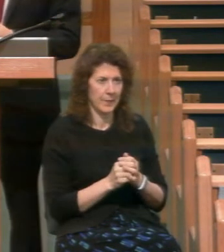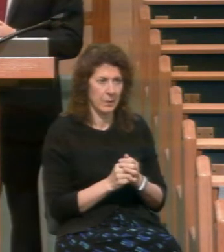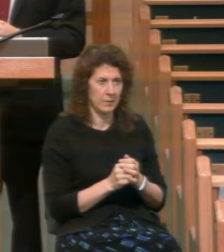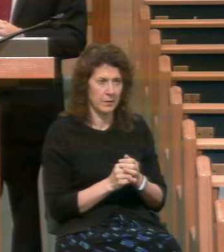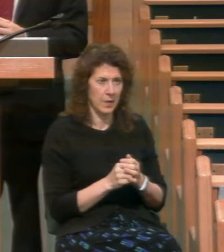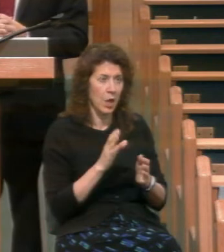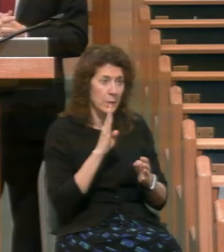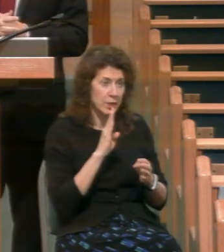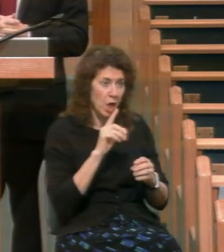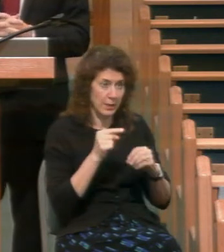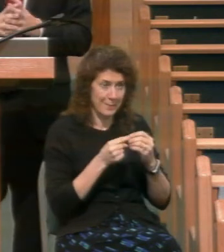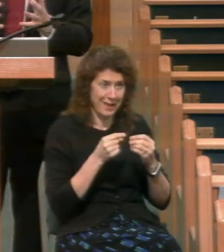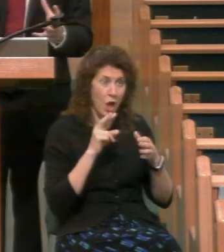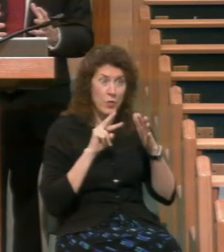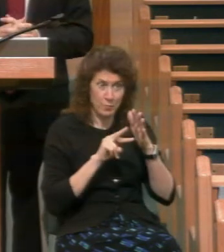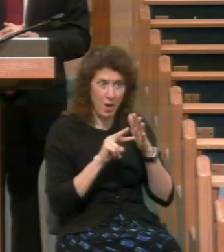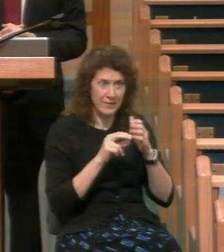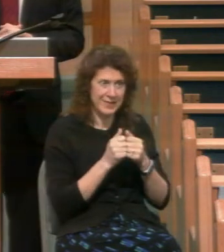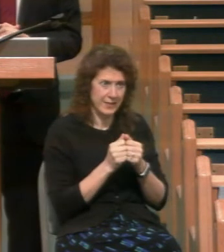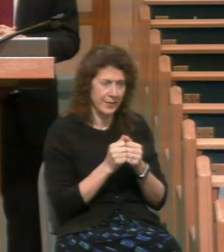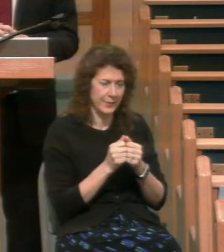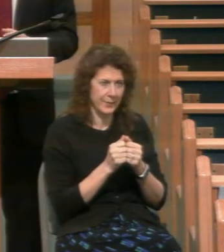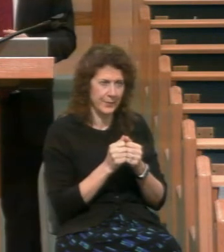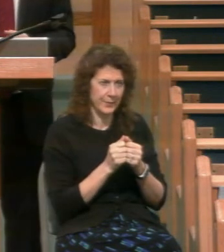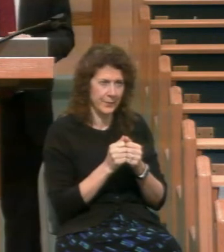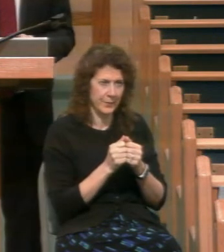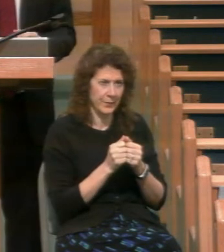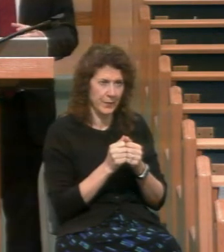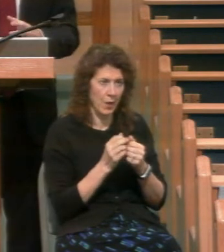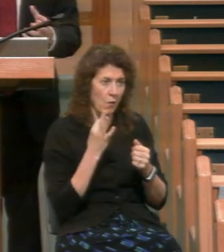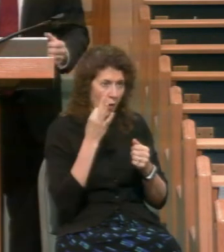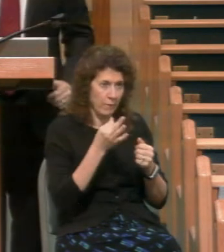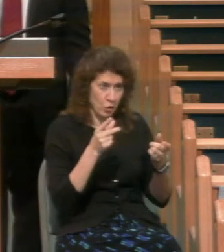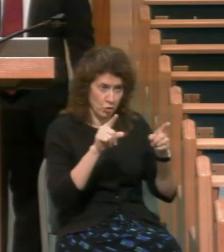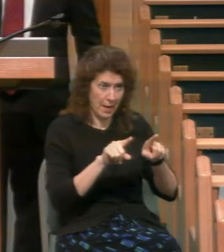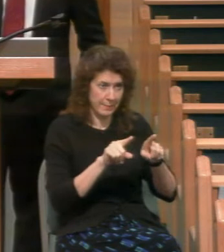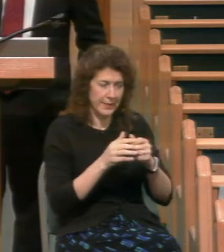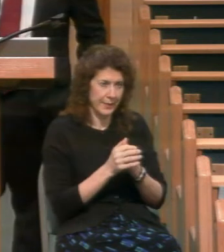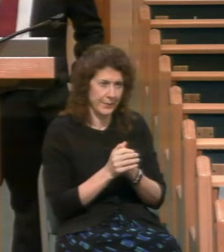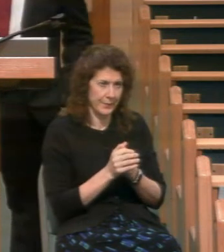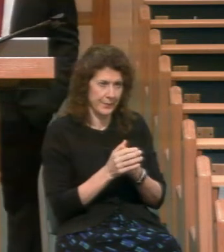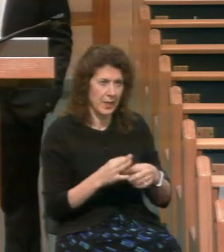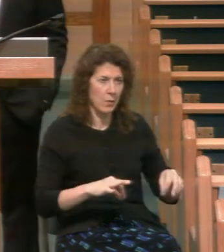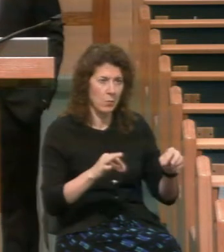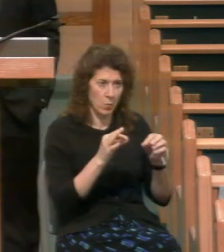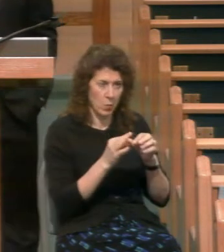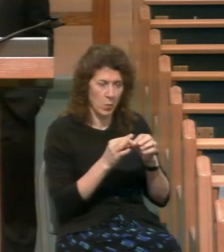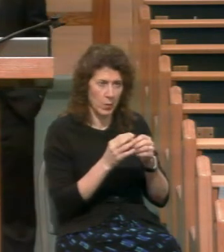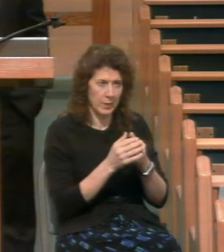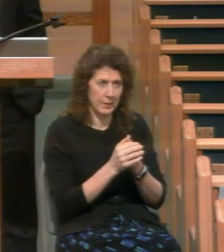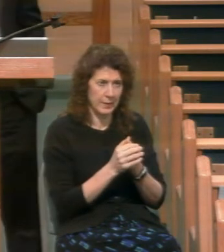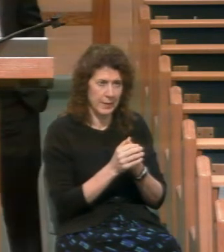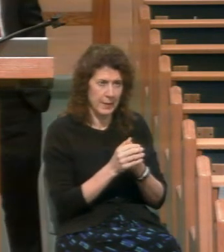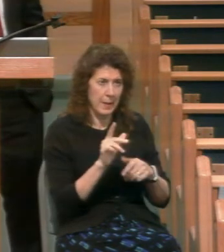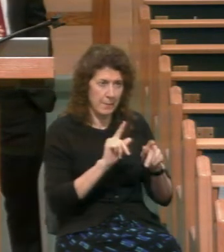so even in this case, so this took place. And so this is important, not only just people